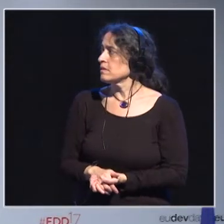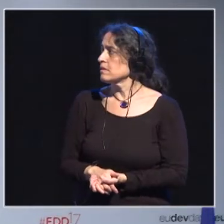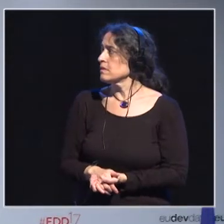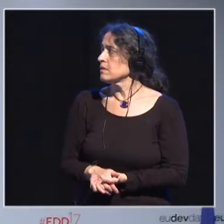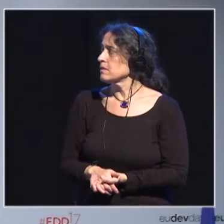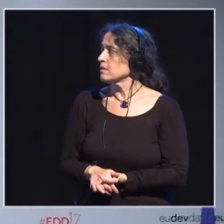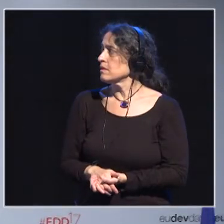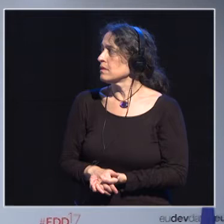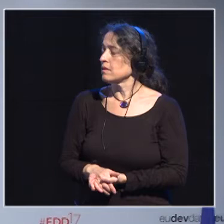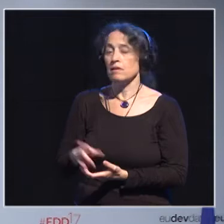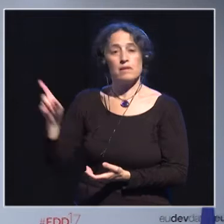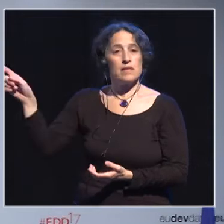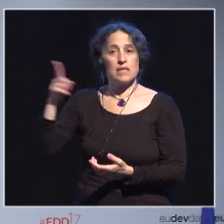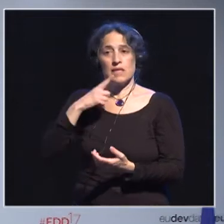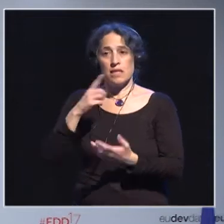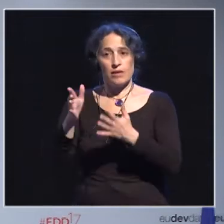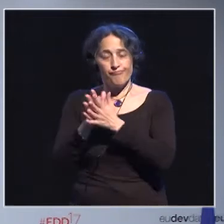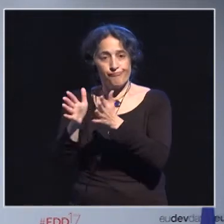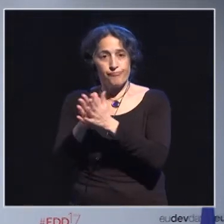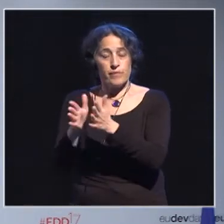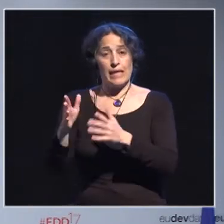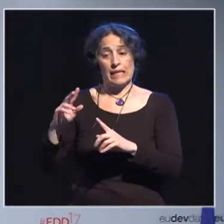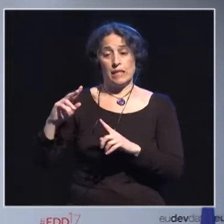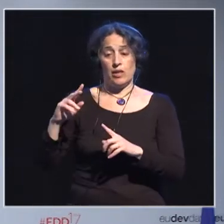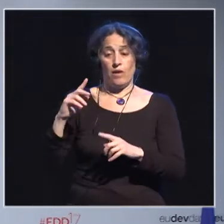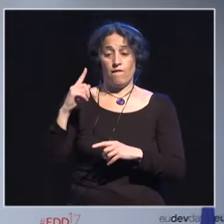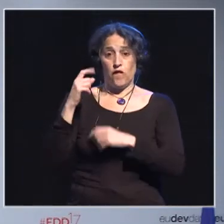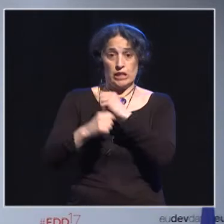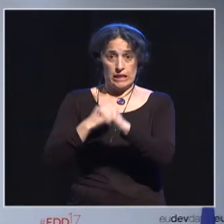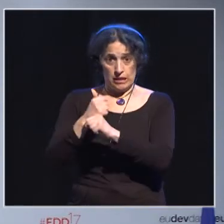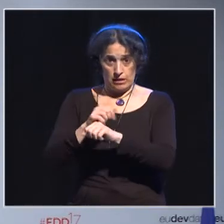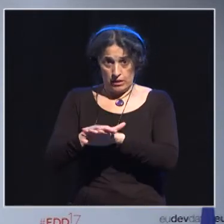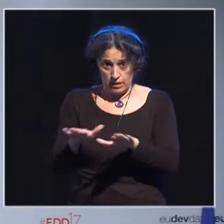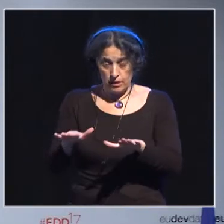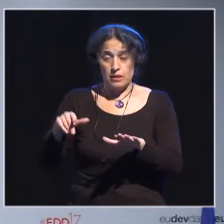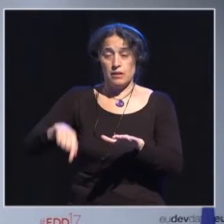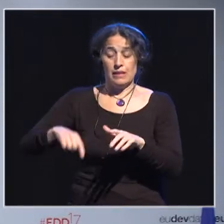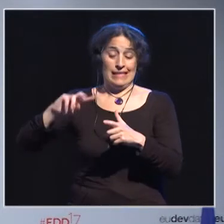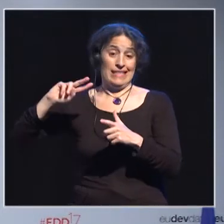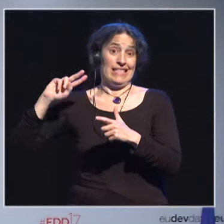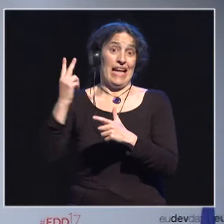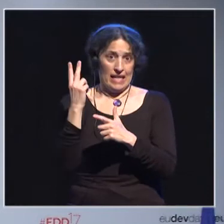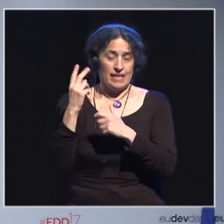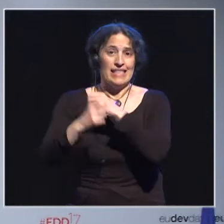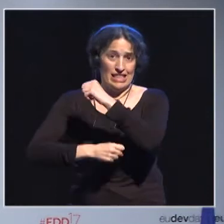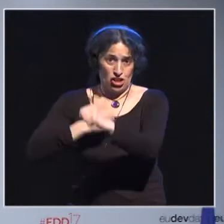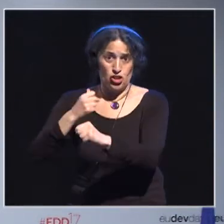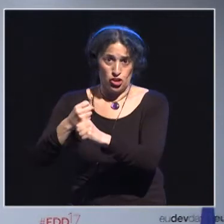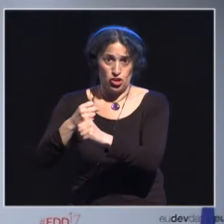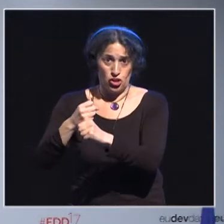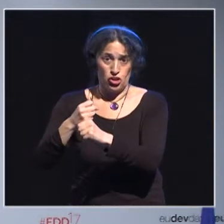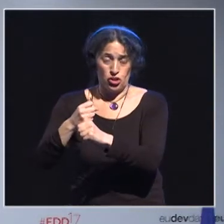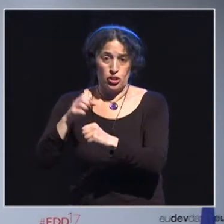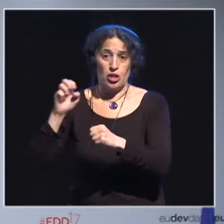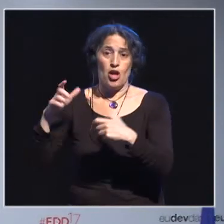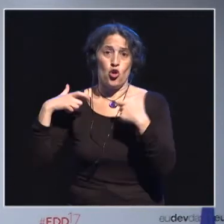It's second year for me to act as commissioner, and with me it happened also by accident